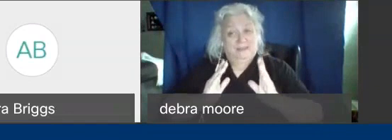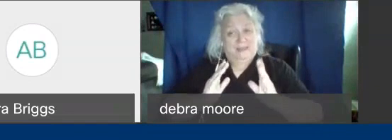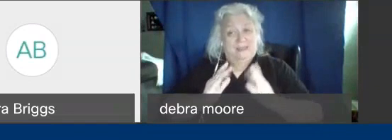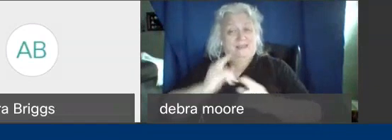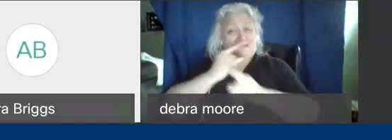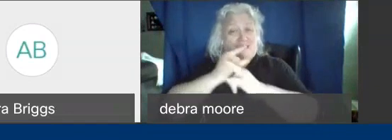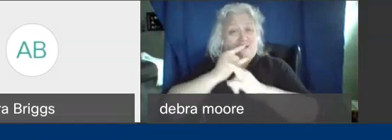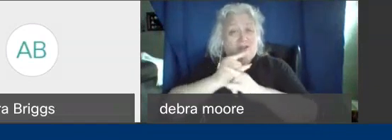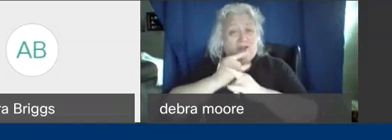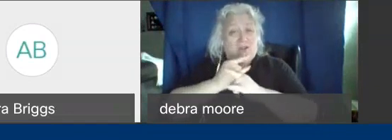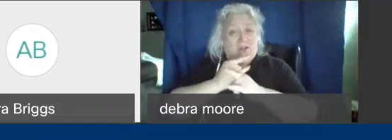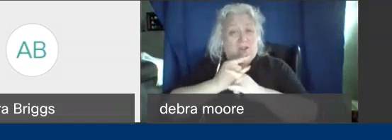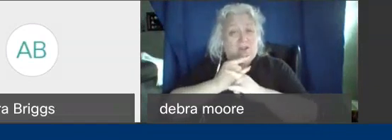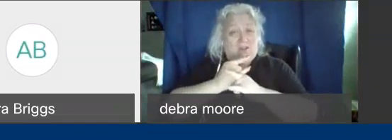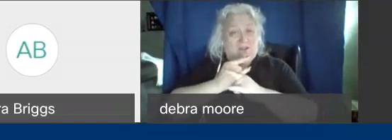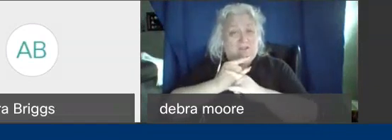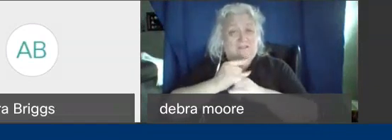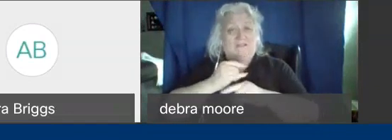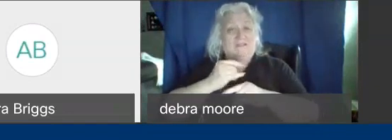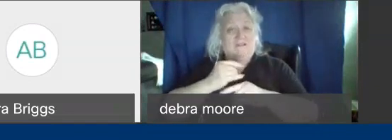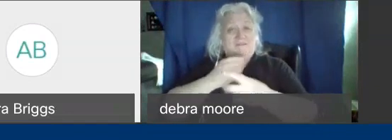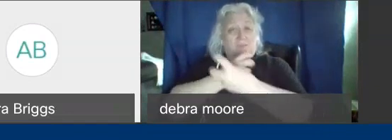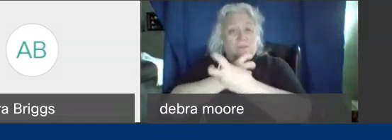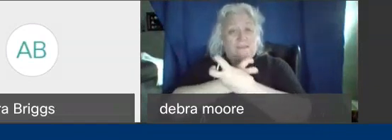first person under 21 that calls 911